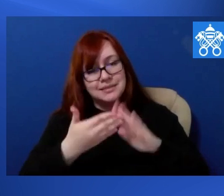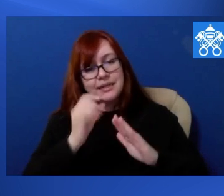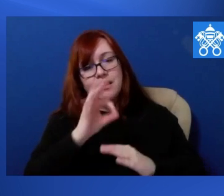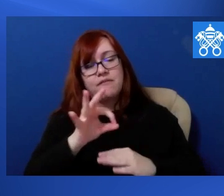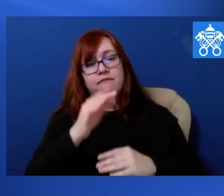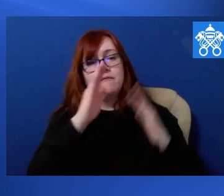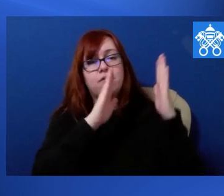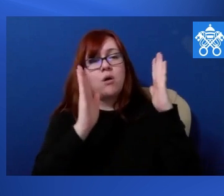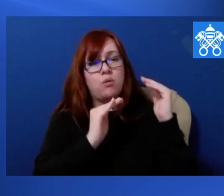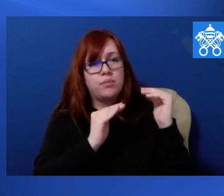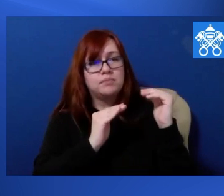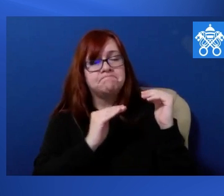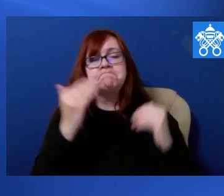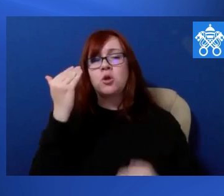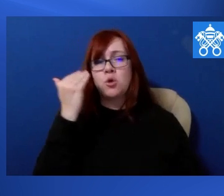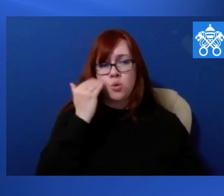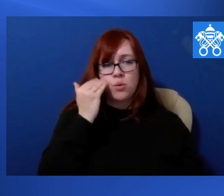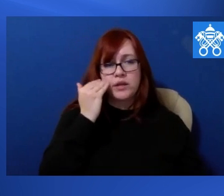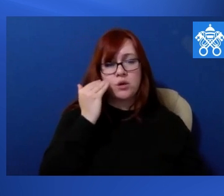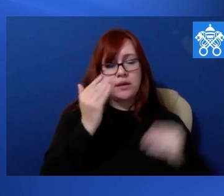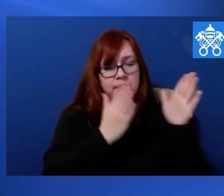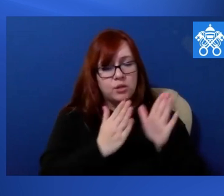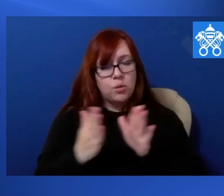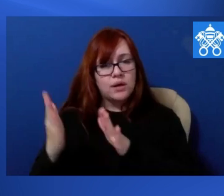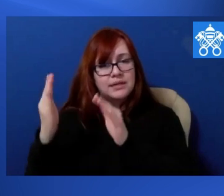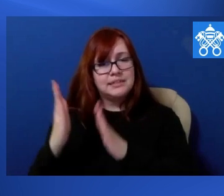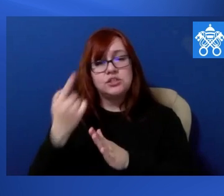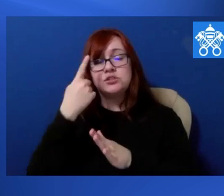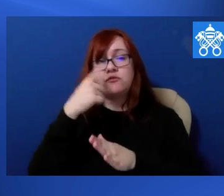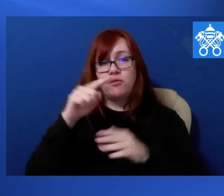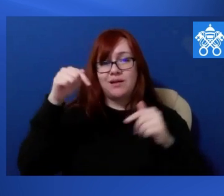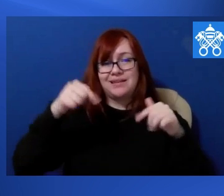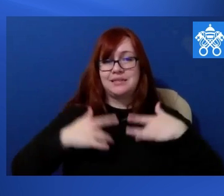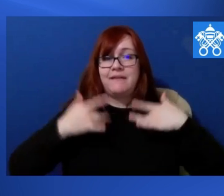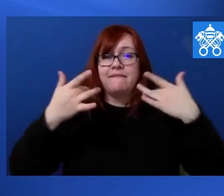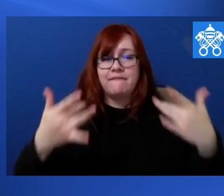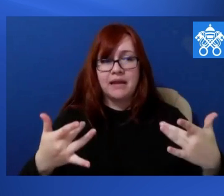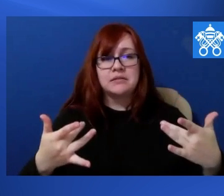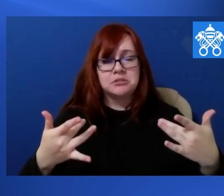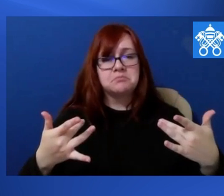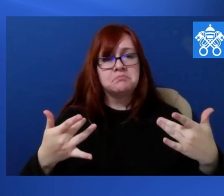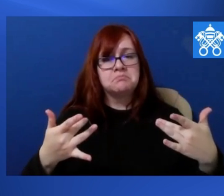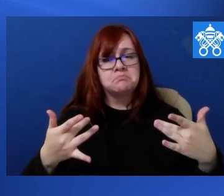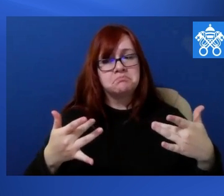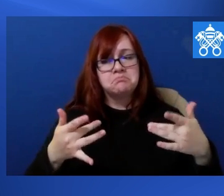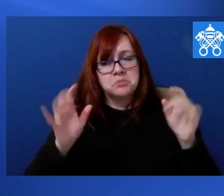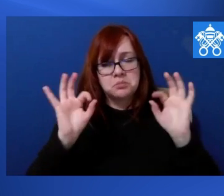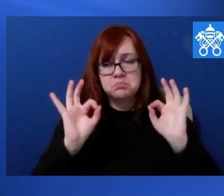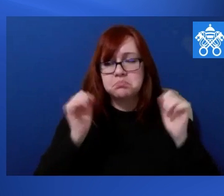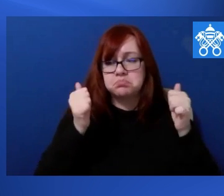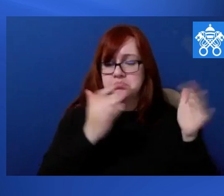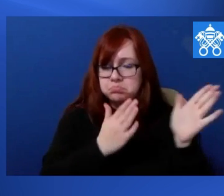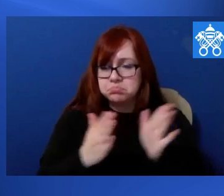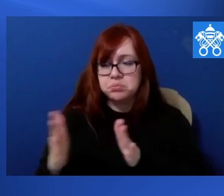that the organization of this Jubilee has been underway for some time, but do we understand that in